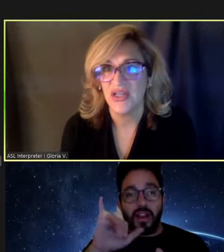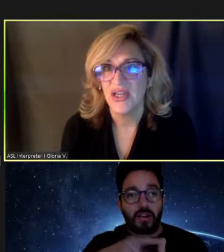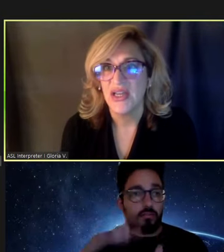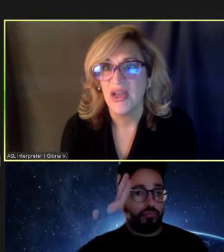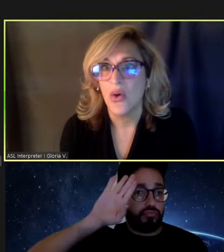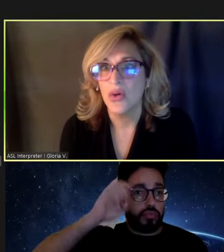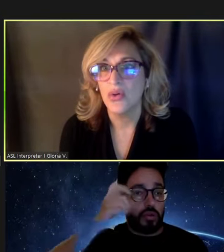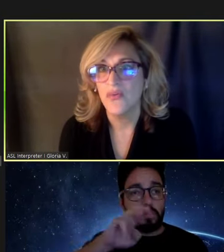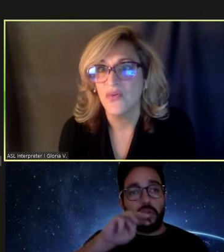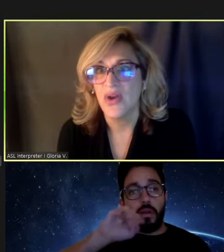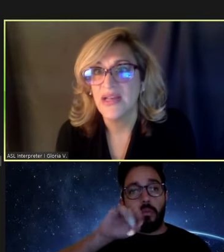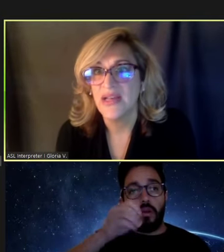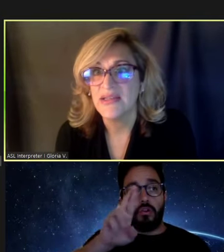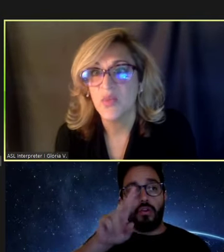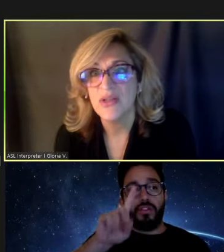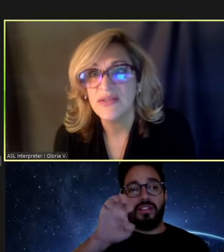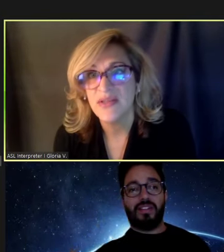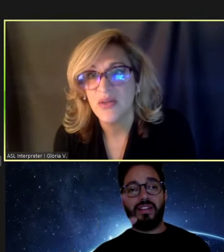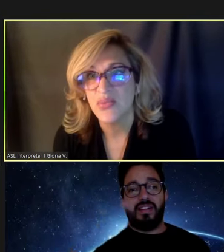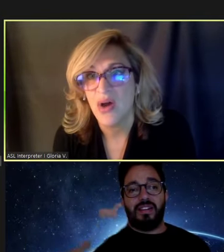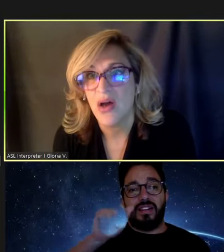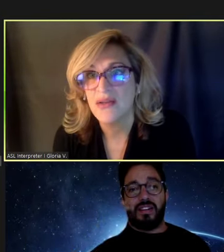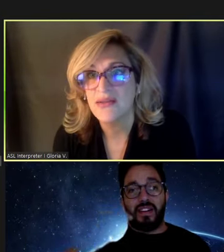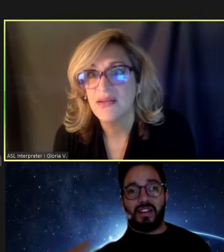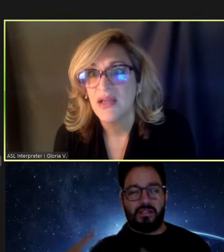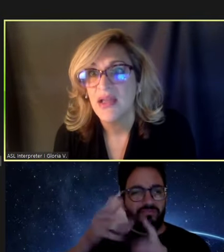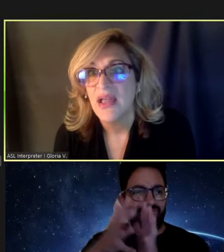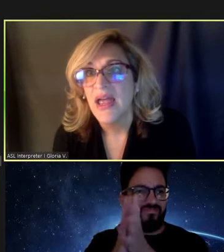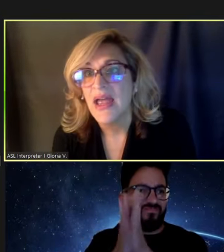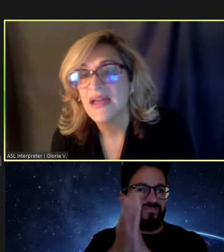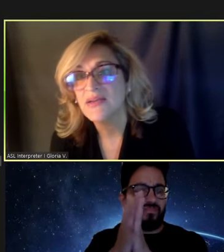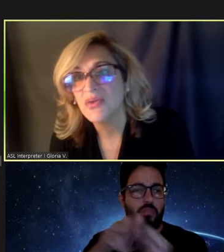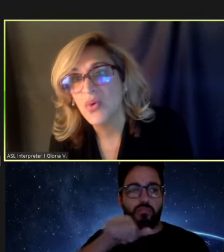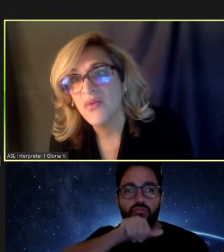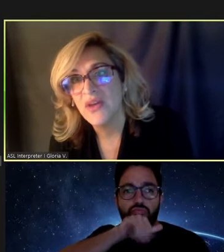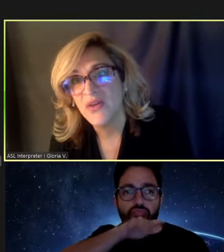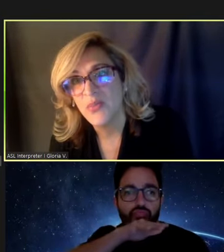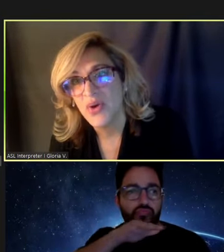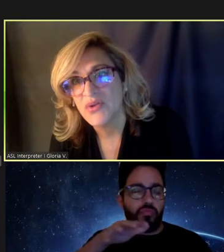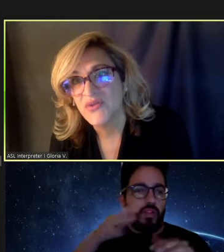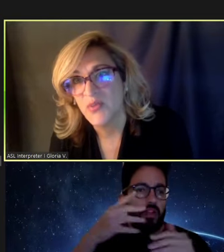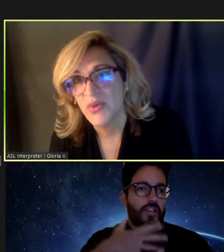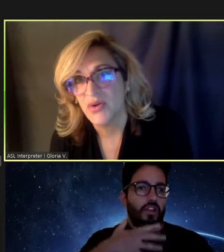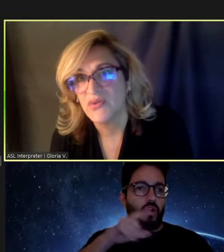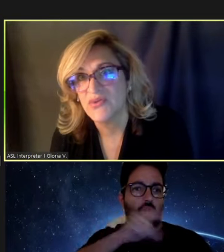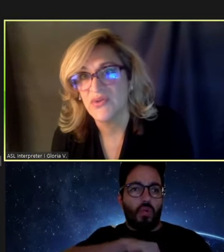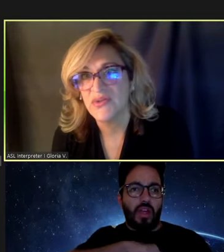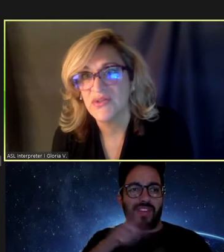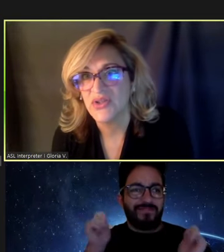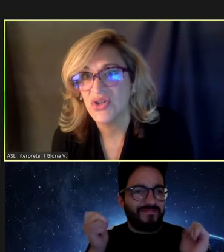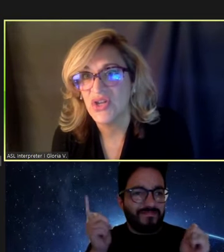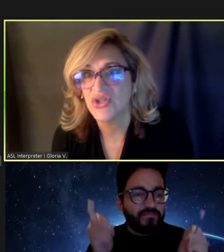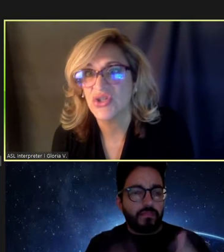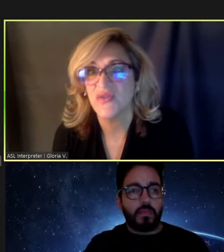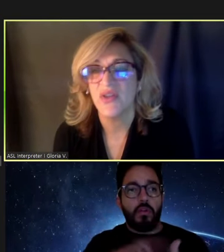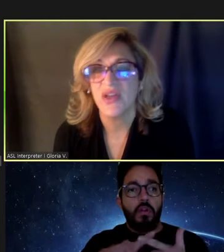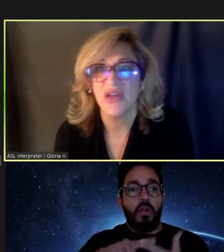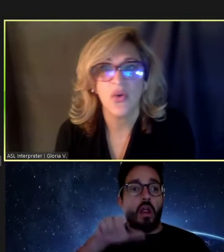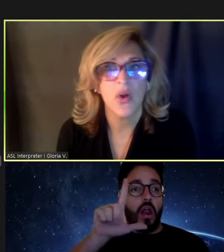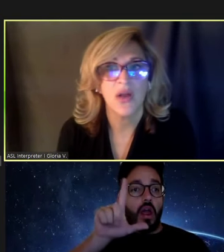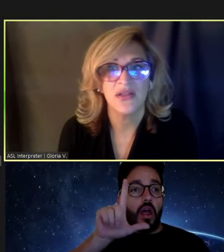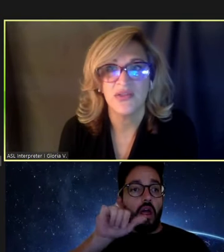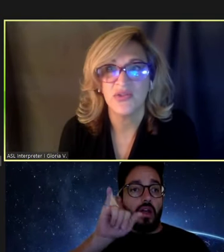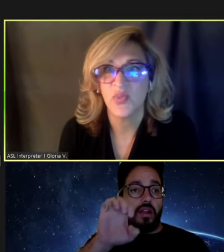congestion all over, and as well as in the Bronx and all the other parts of the boroughs. There is congestion, the